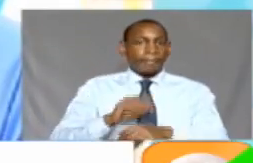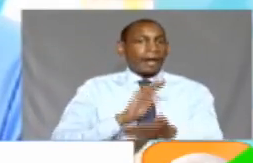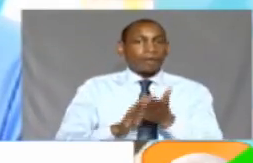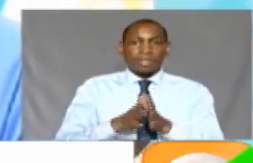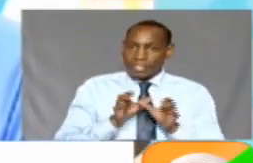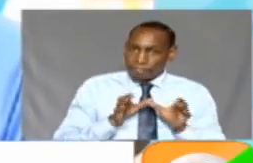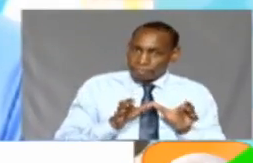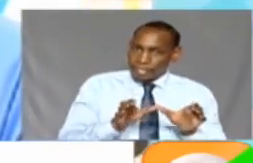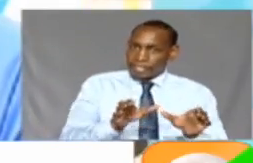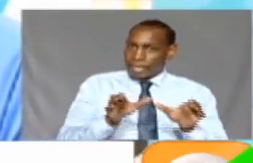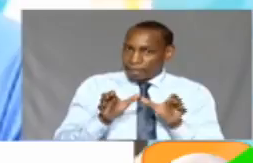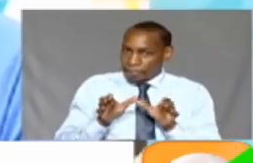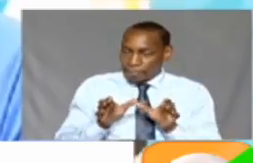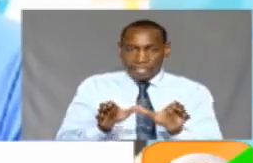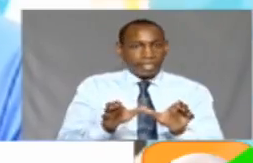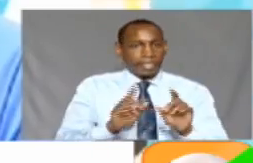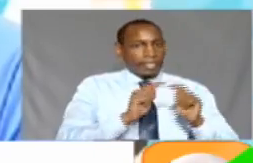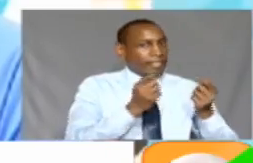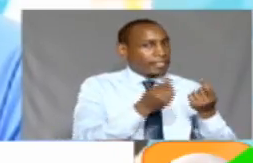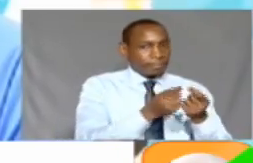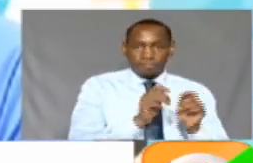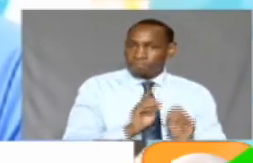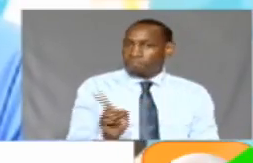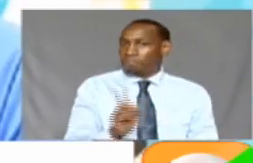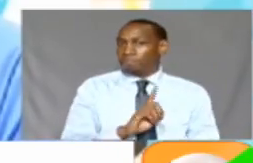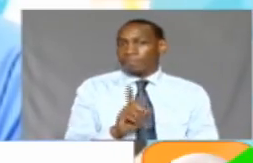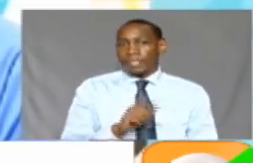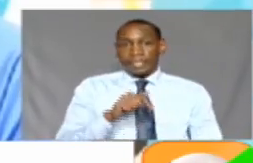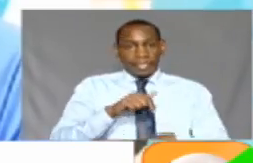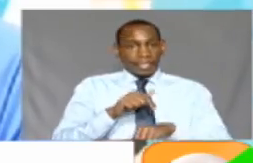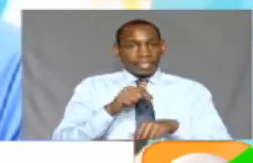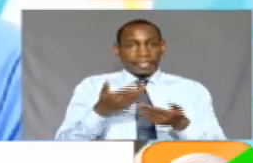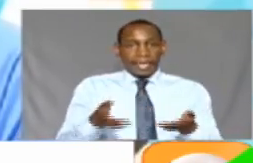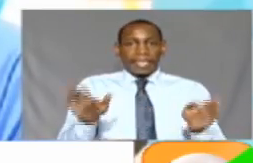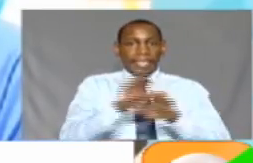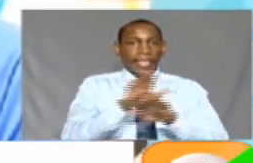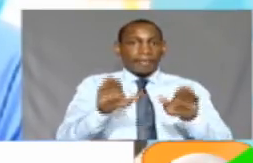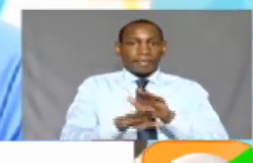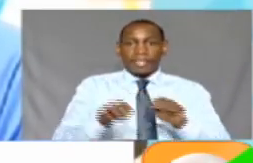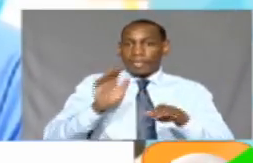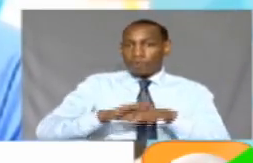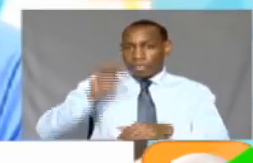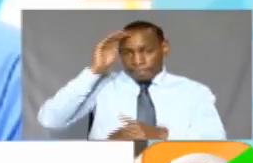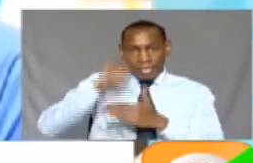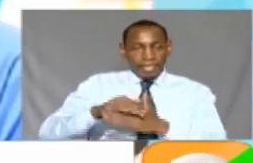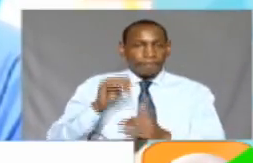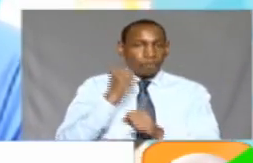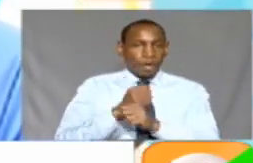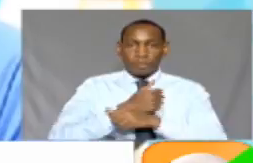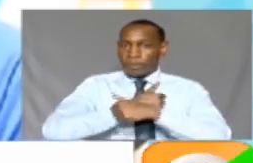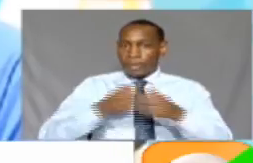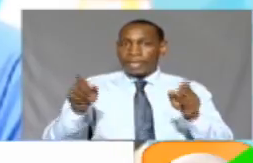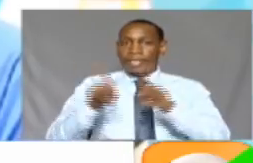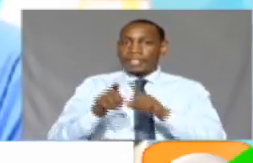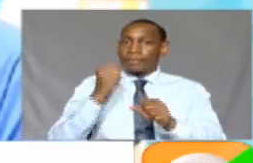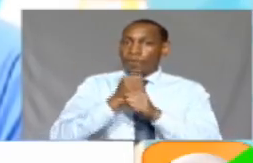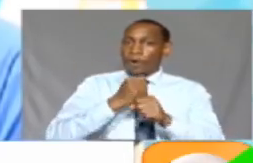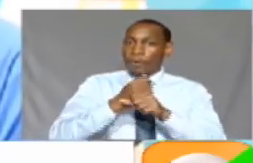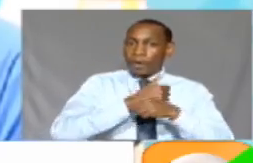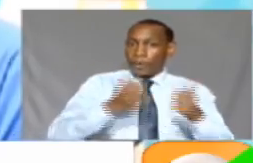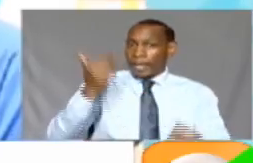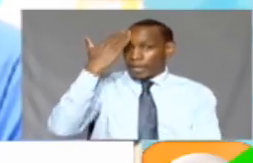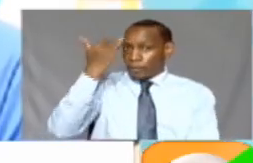lot of pressure for the boys. And so far, so good. I believe we've done well, and we are going to do well